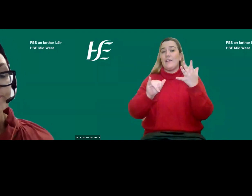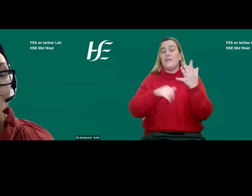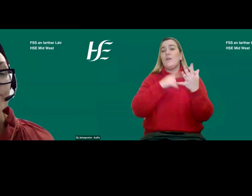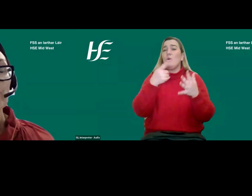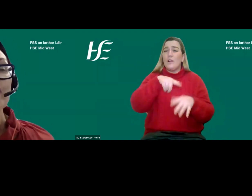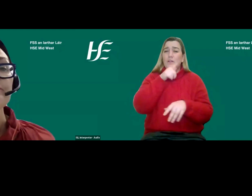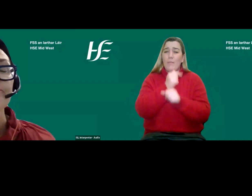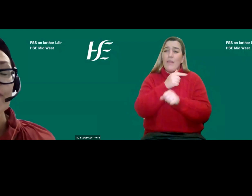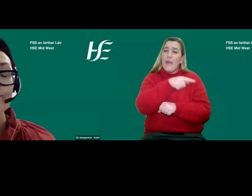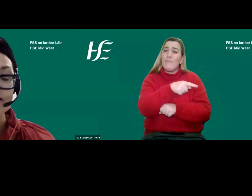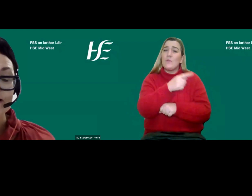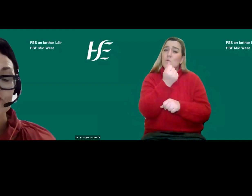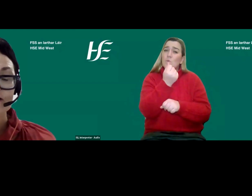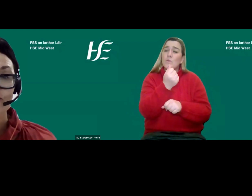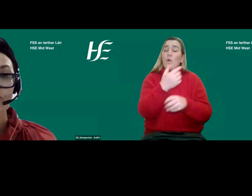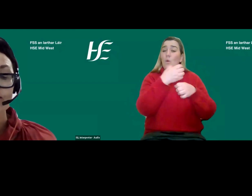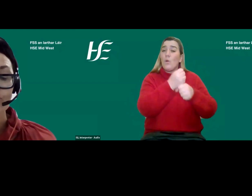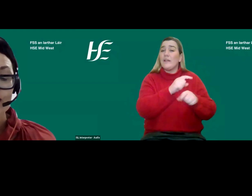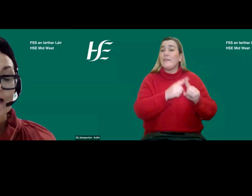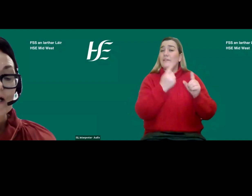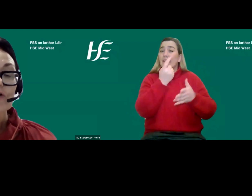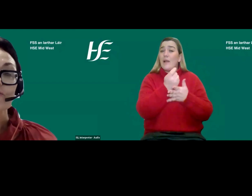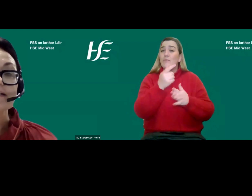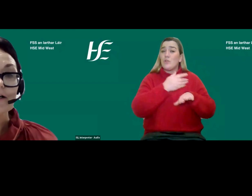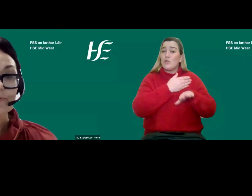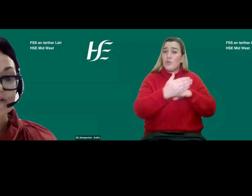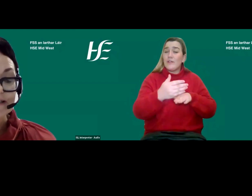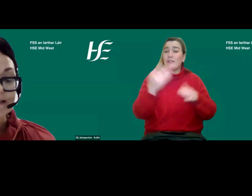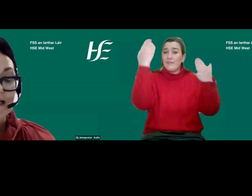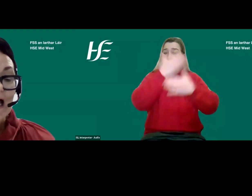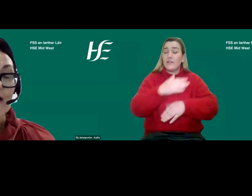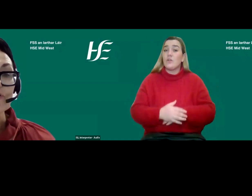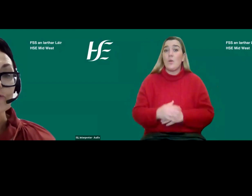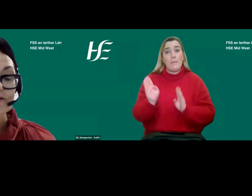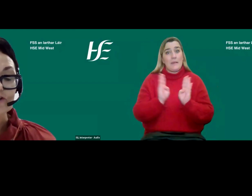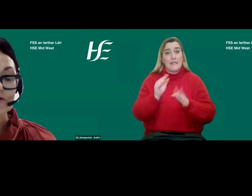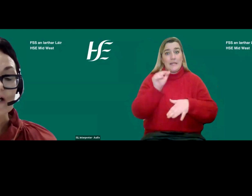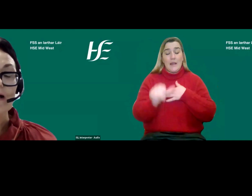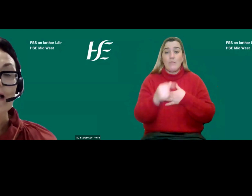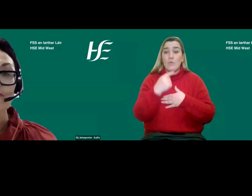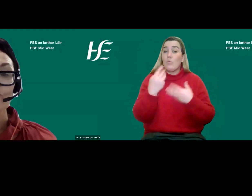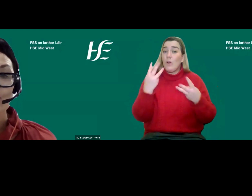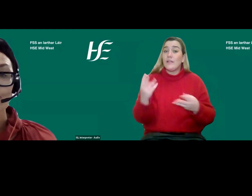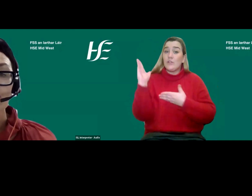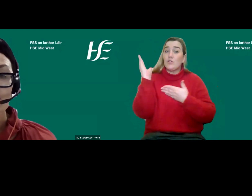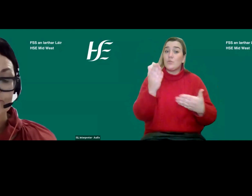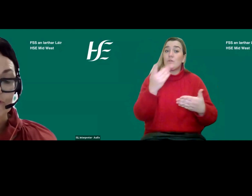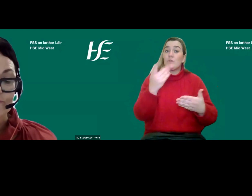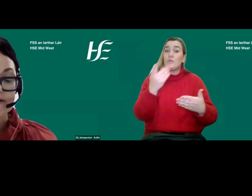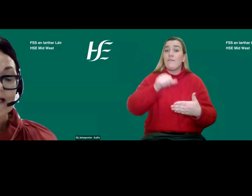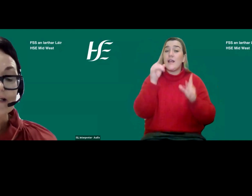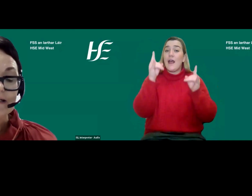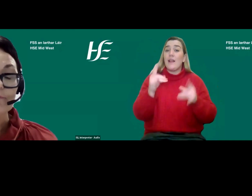webinar. We have a very busy agenda here this evening, so to start proceedings, I wish to introduce our Health and Wellbeing